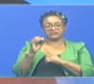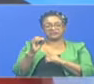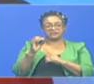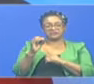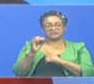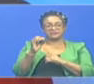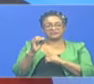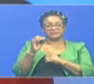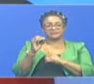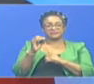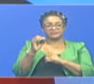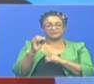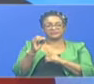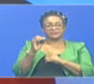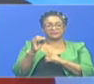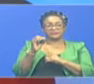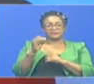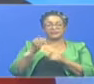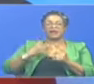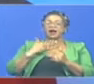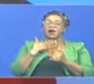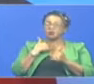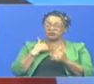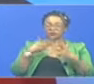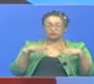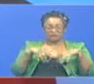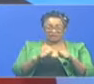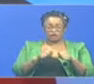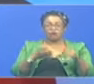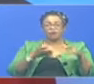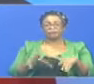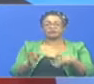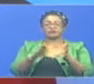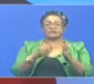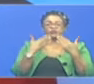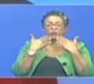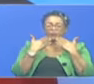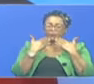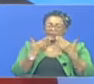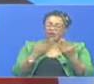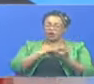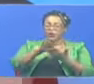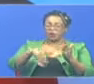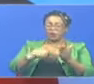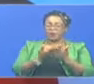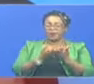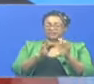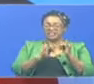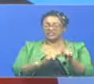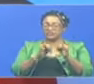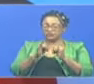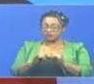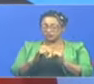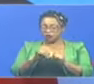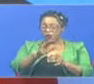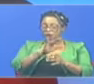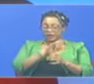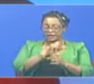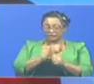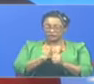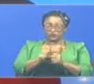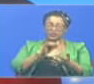In conclusion, I want to take this opportunity to thank all individuals and organizations who have lent us support in